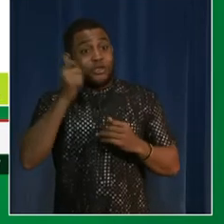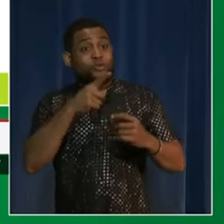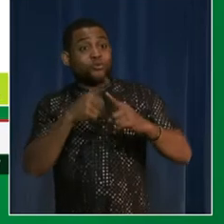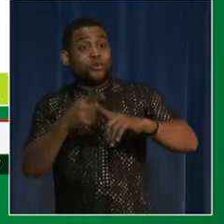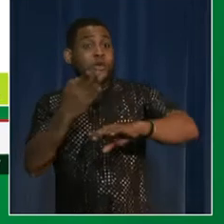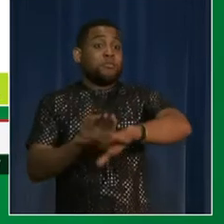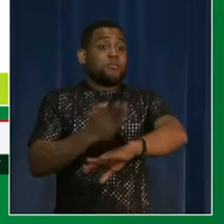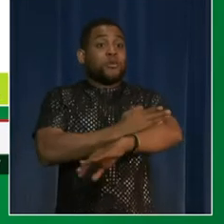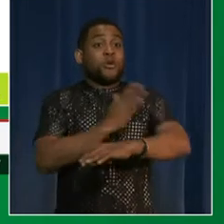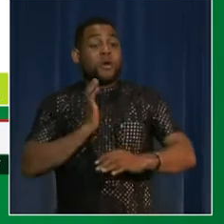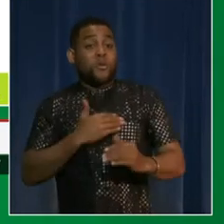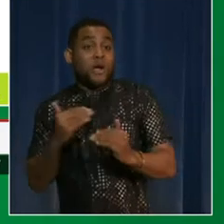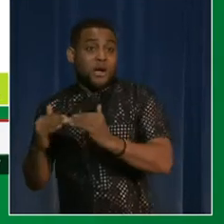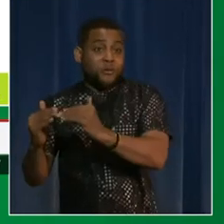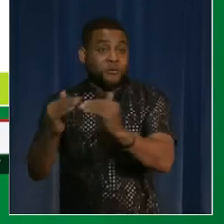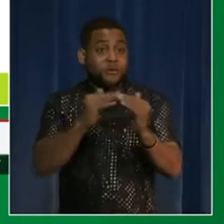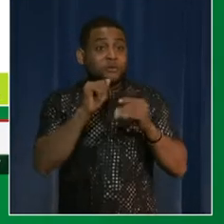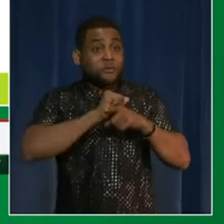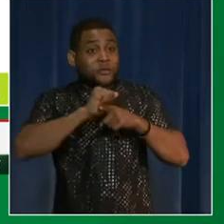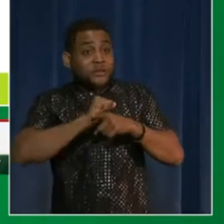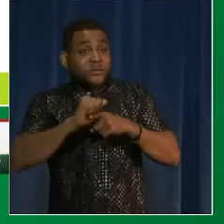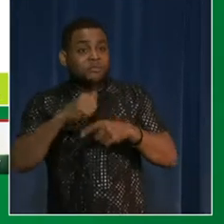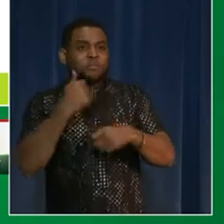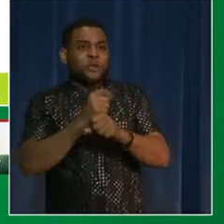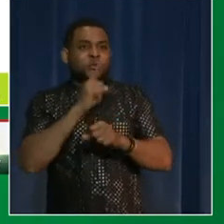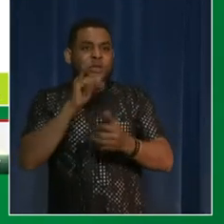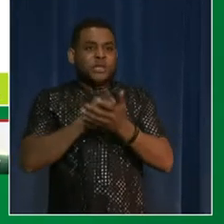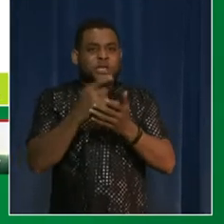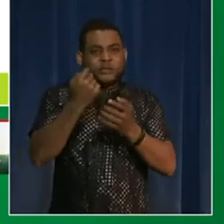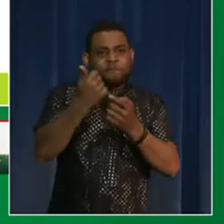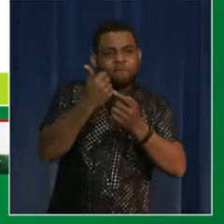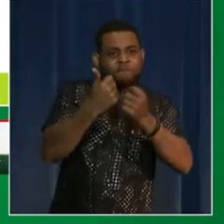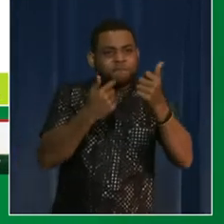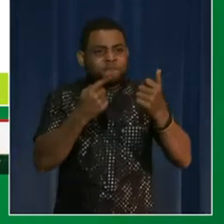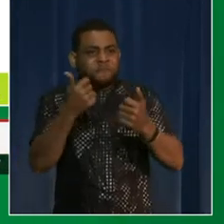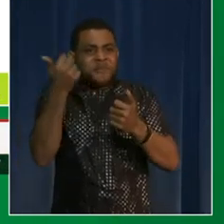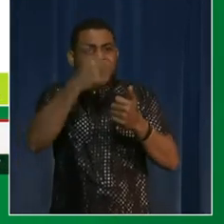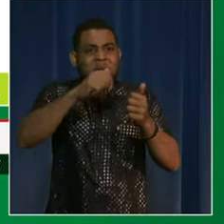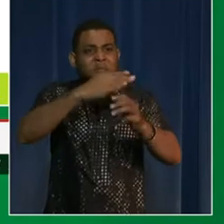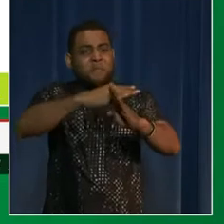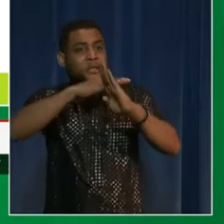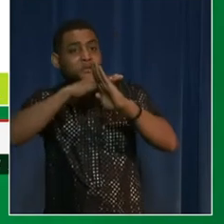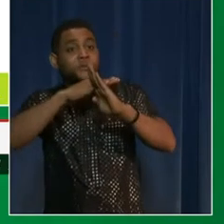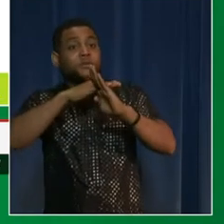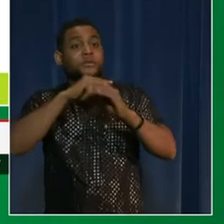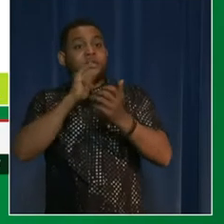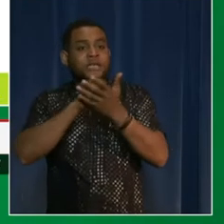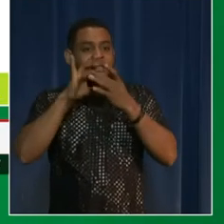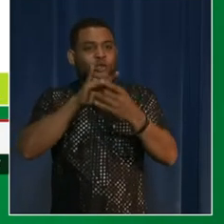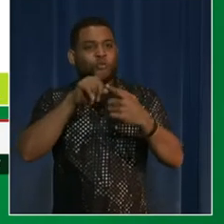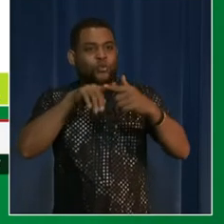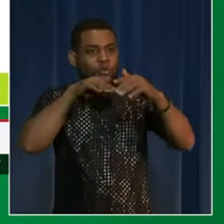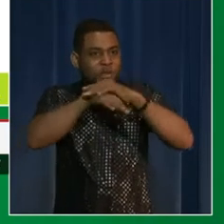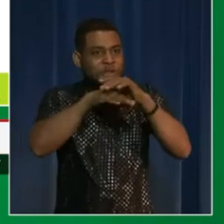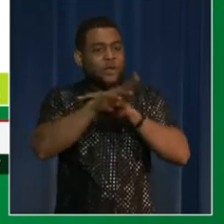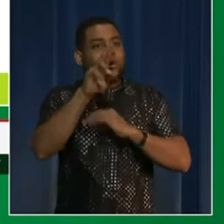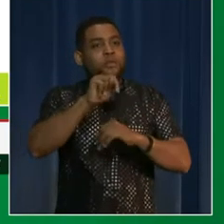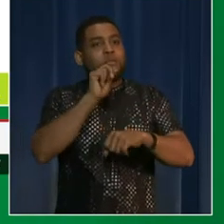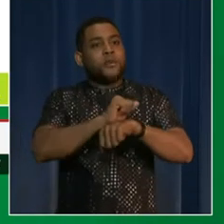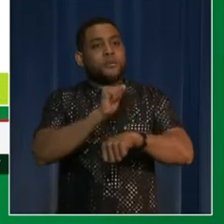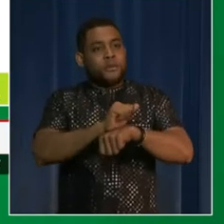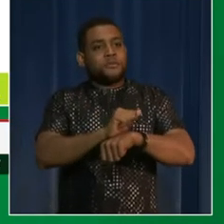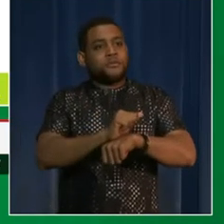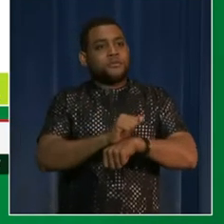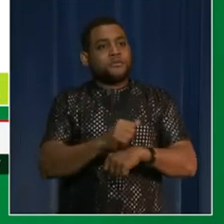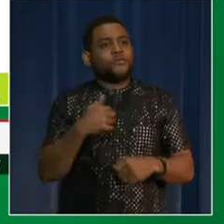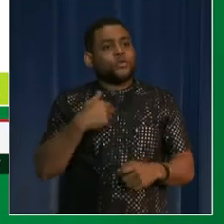practices to make sure that we eradicate and eliminate any barriers as it relates to accessing unemployment. And we were able to do